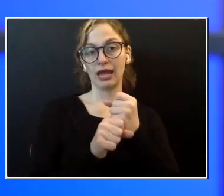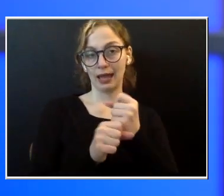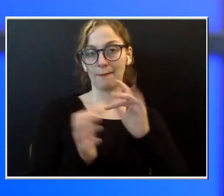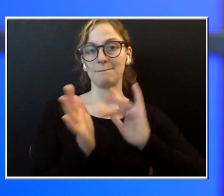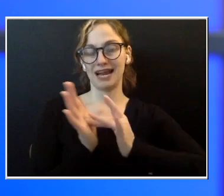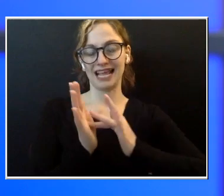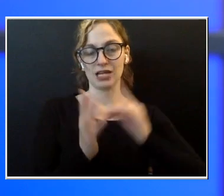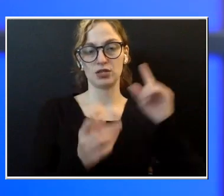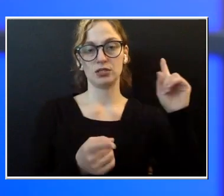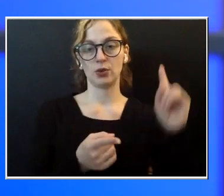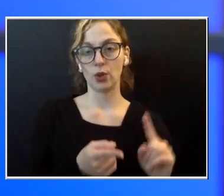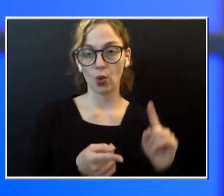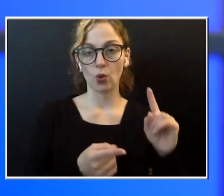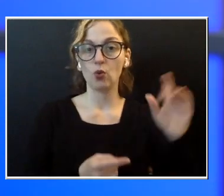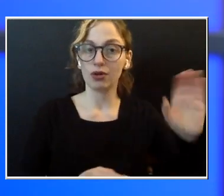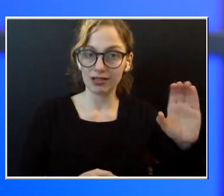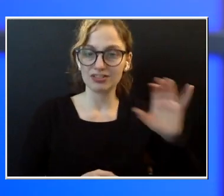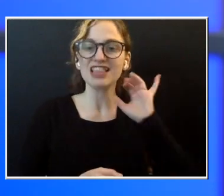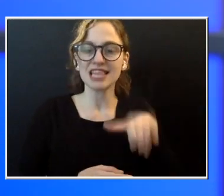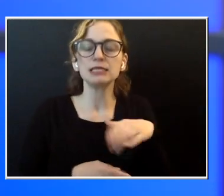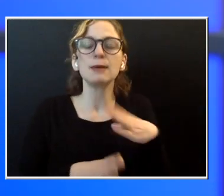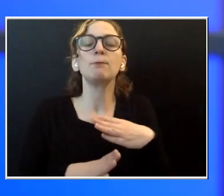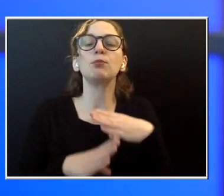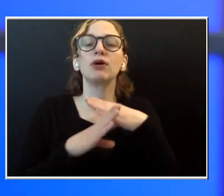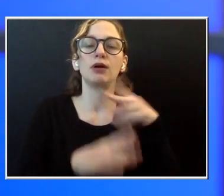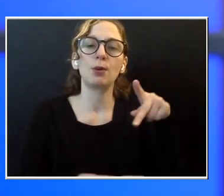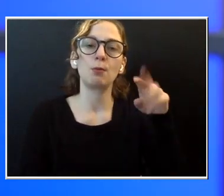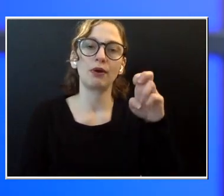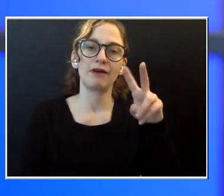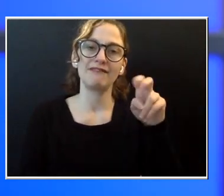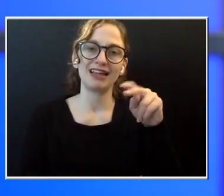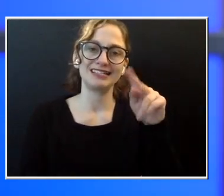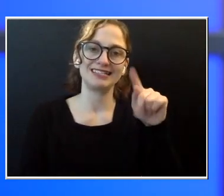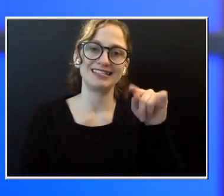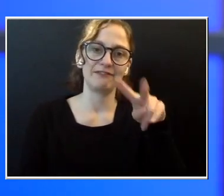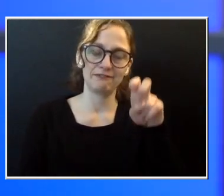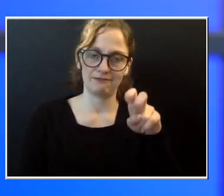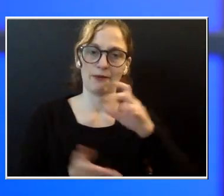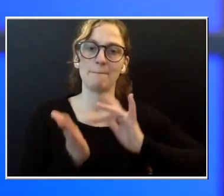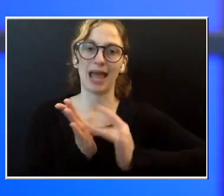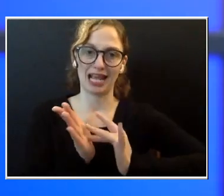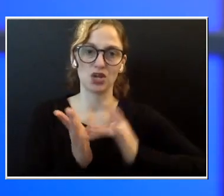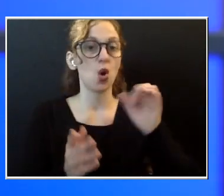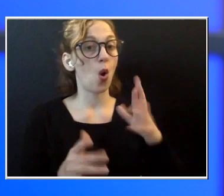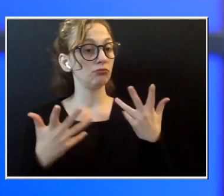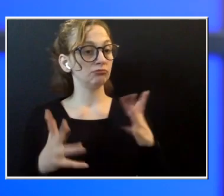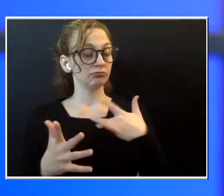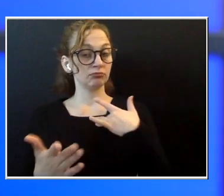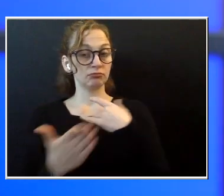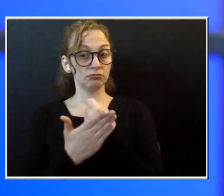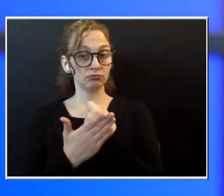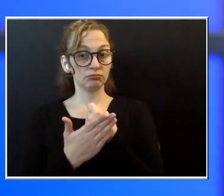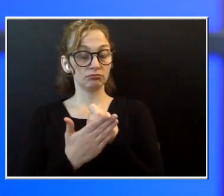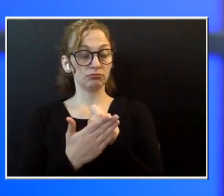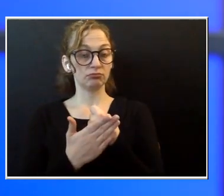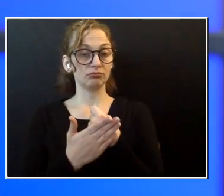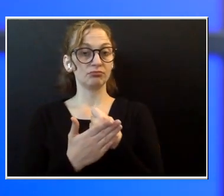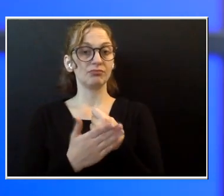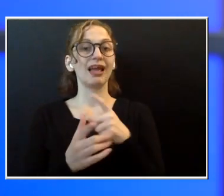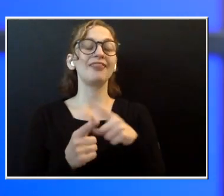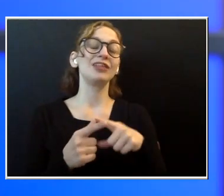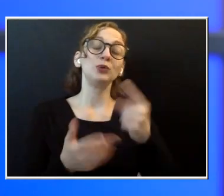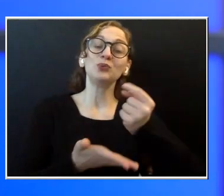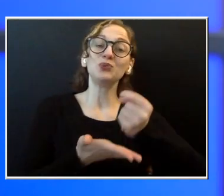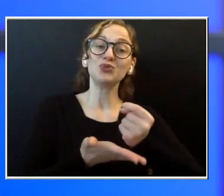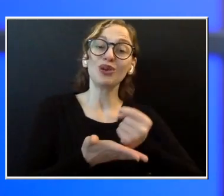preventive medication. Or you had a heart attack and you have also these, and then you treat the heart attack, and that's